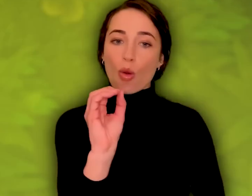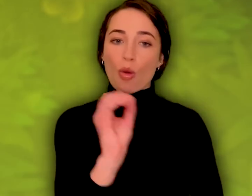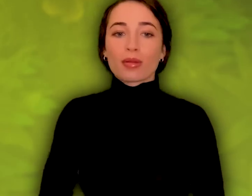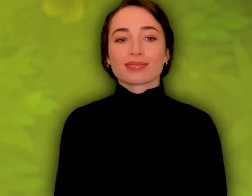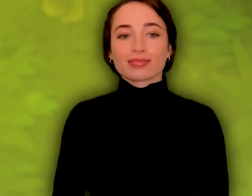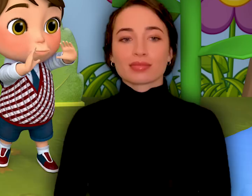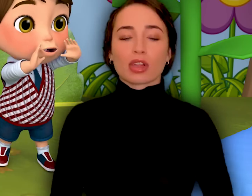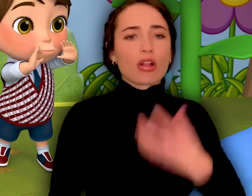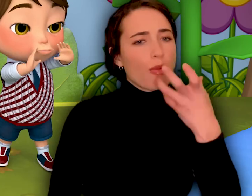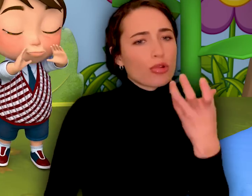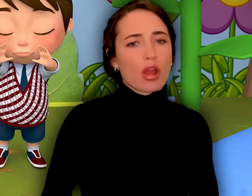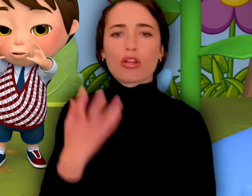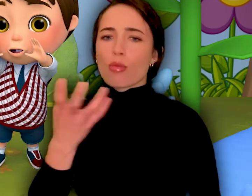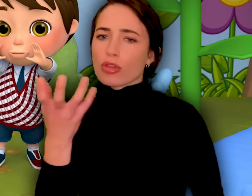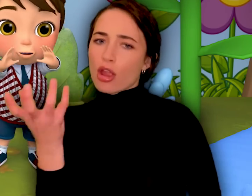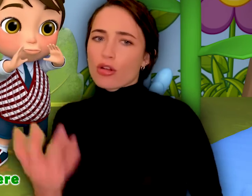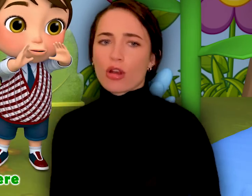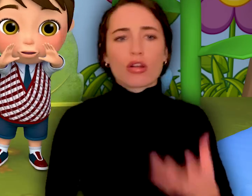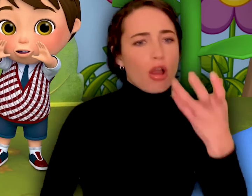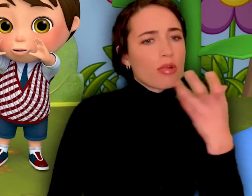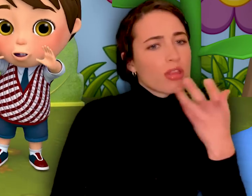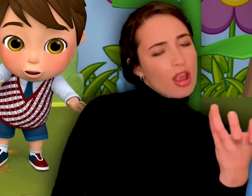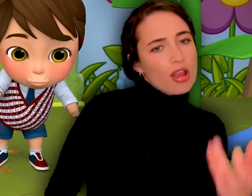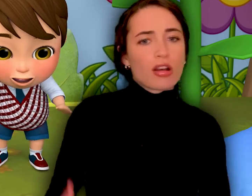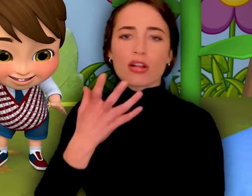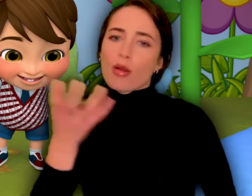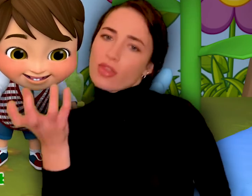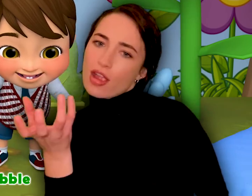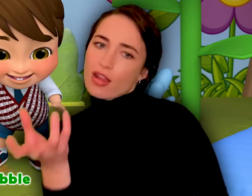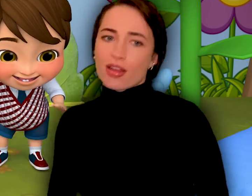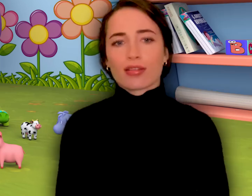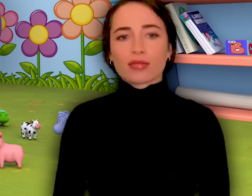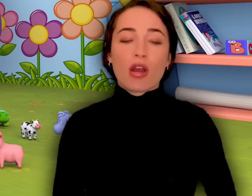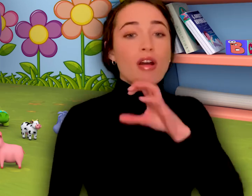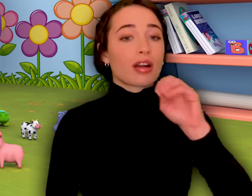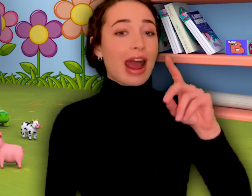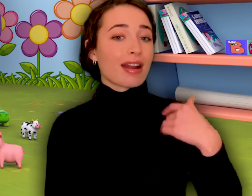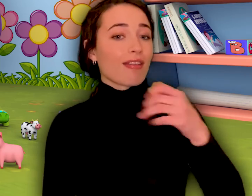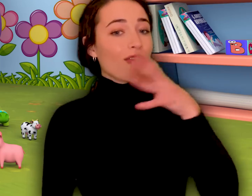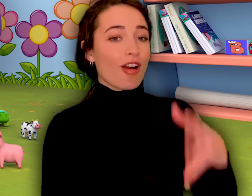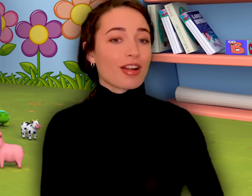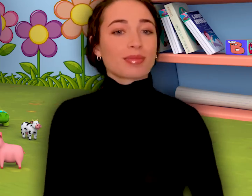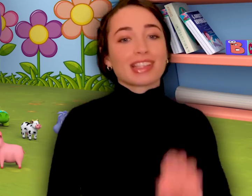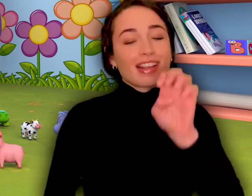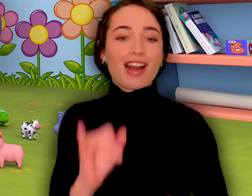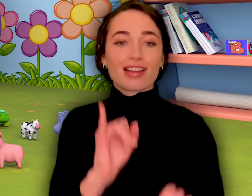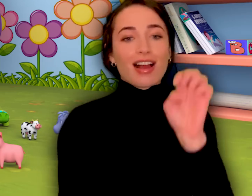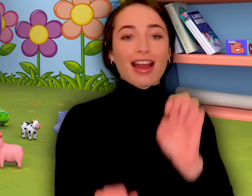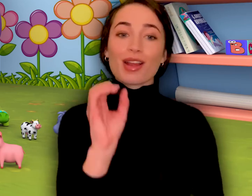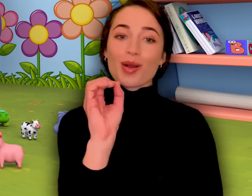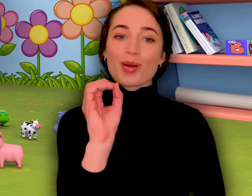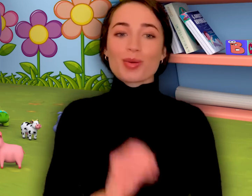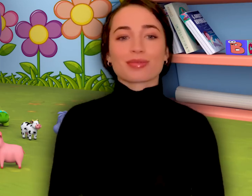E I O with a gobble gobble here and a gobble gobble there here a gobble there a gobble everywhere a gobble gobble Old McDonald had a farm